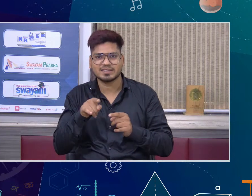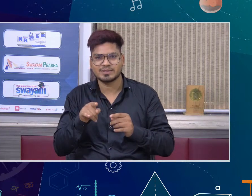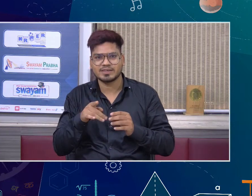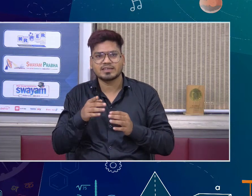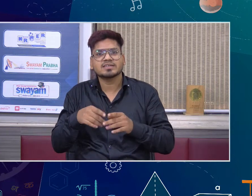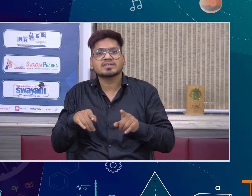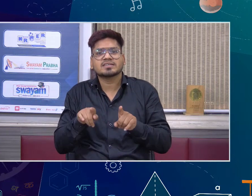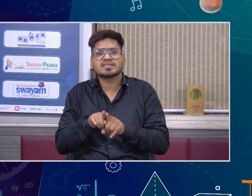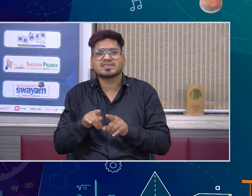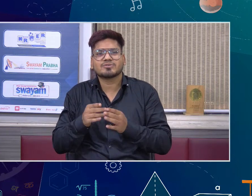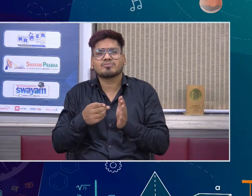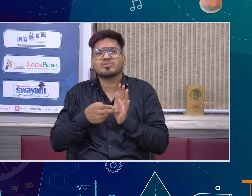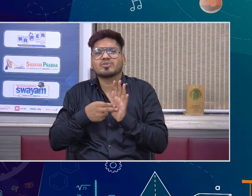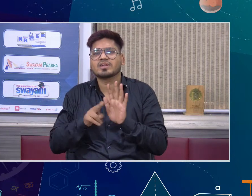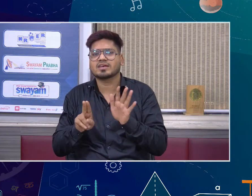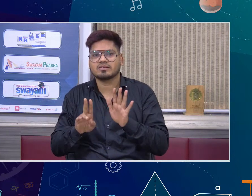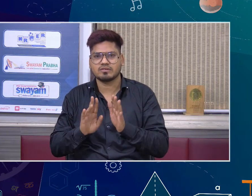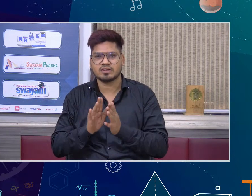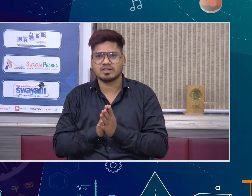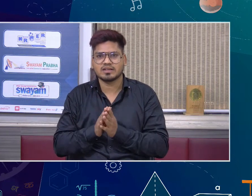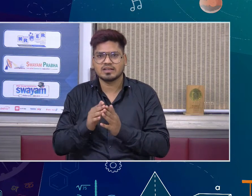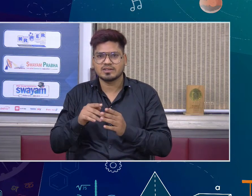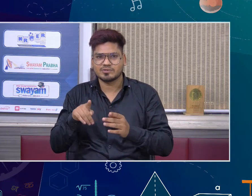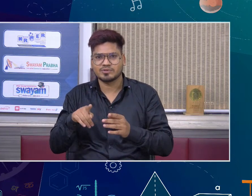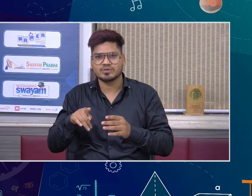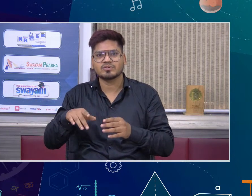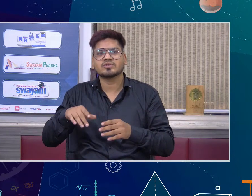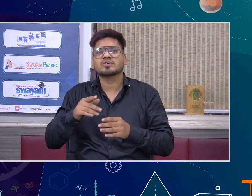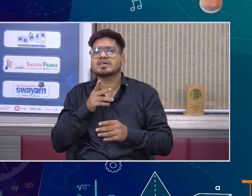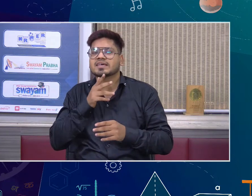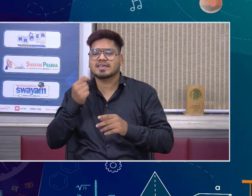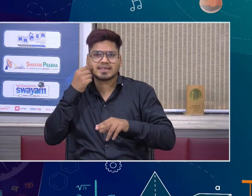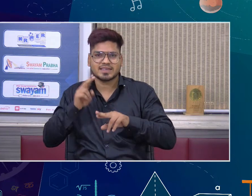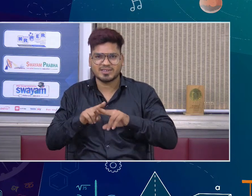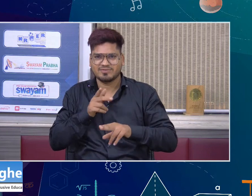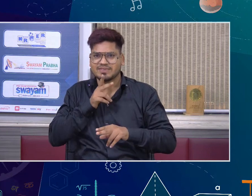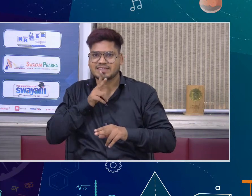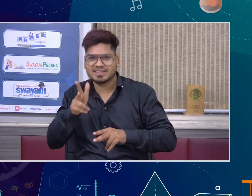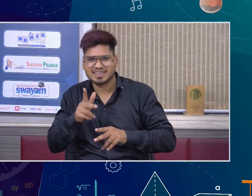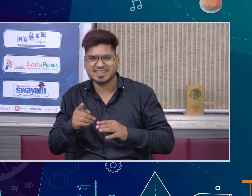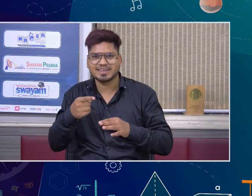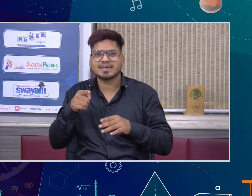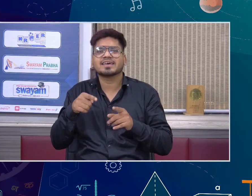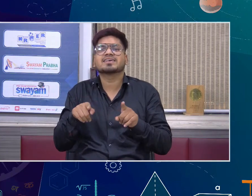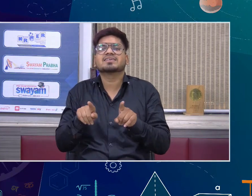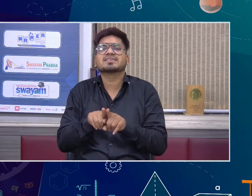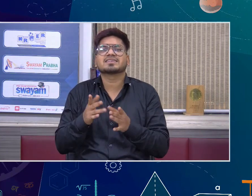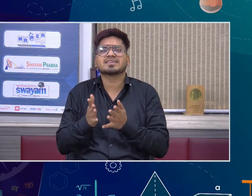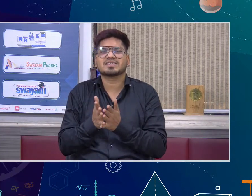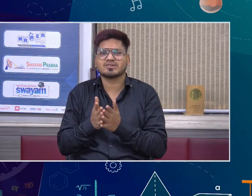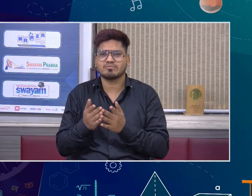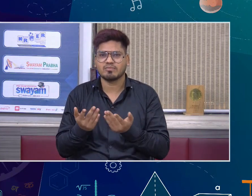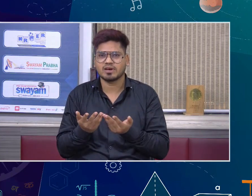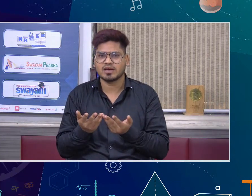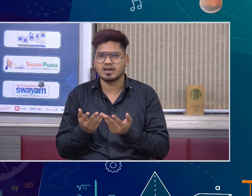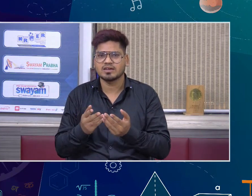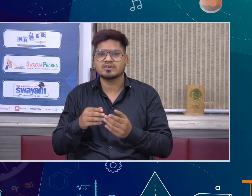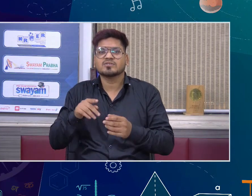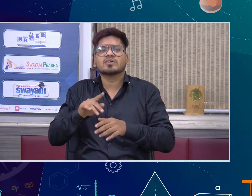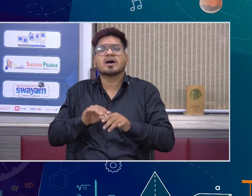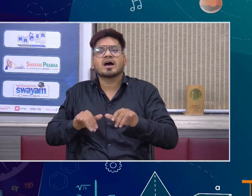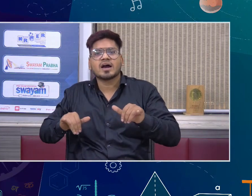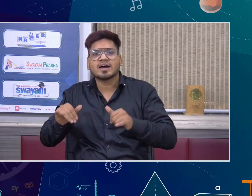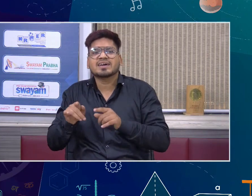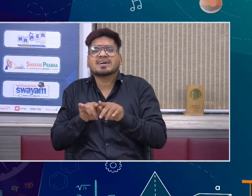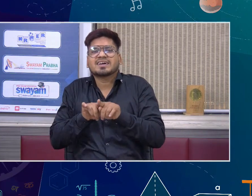the general, whether it is you and me, we were paying somebody, we were saying in a difficult situation, we were